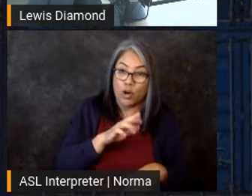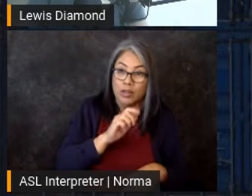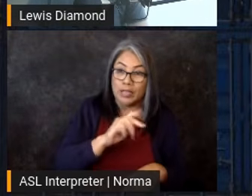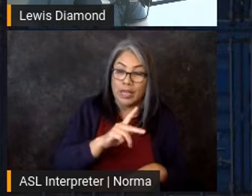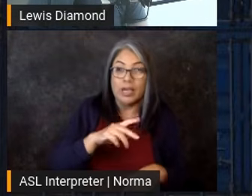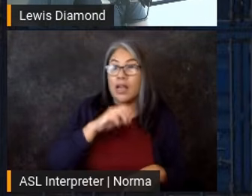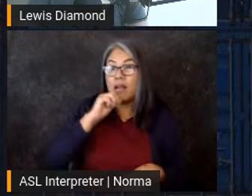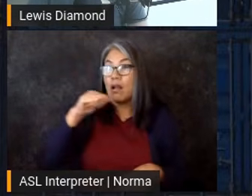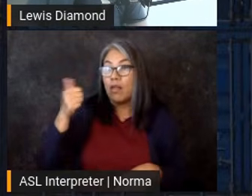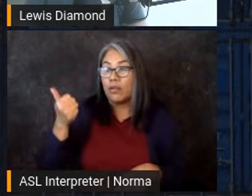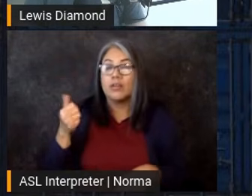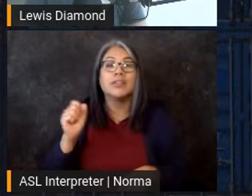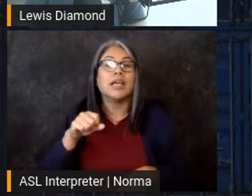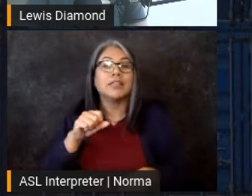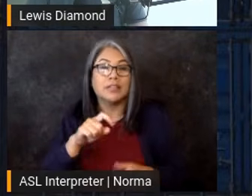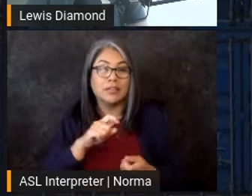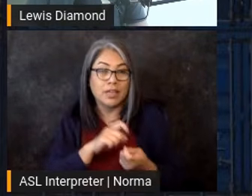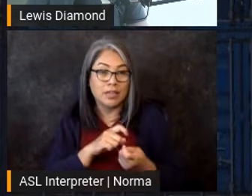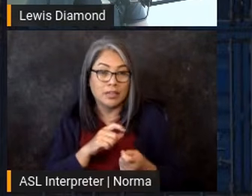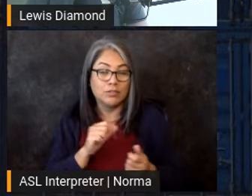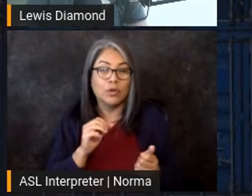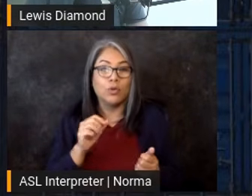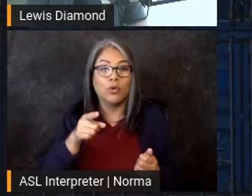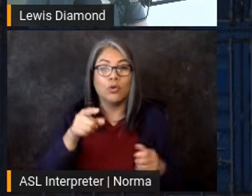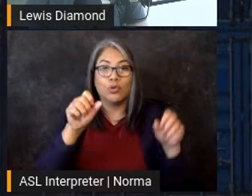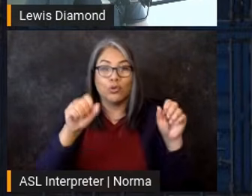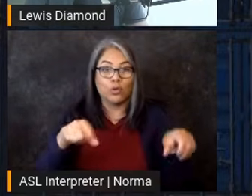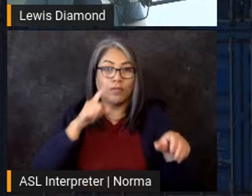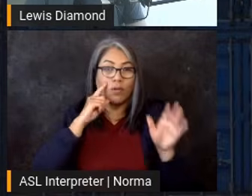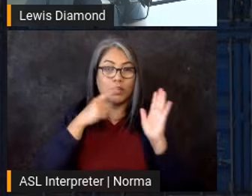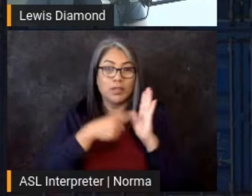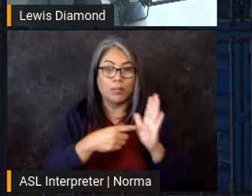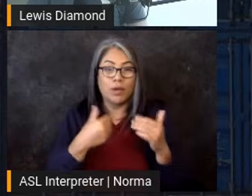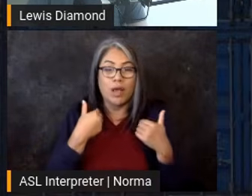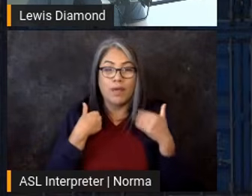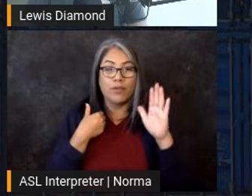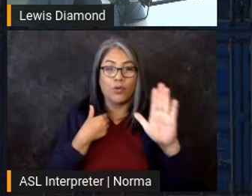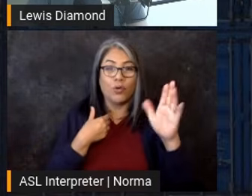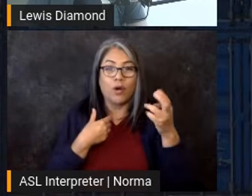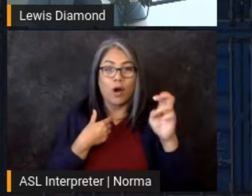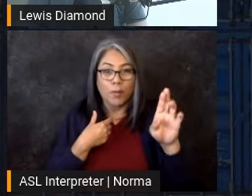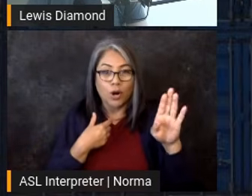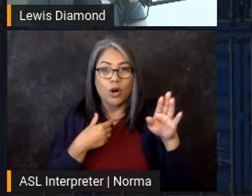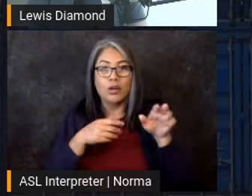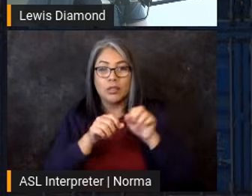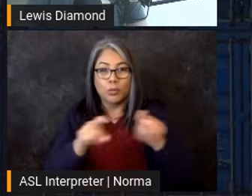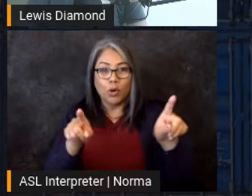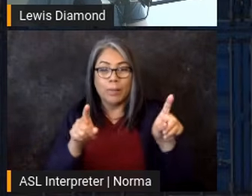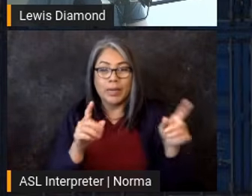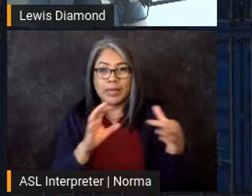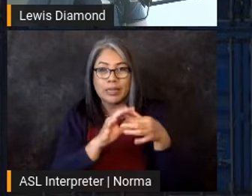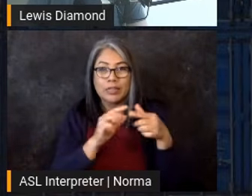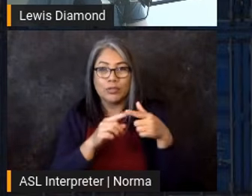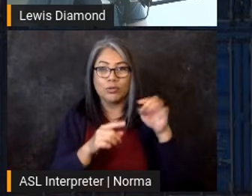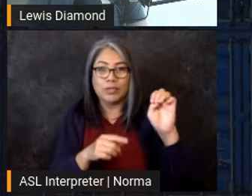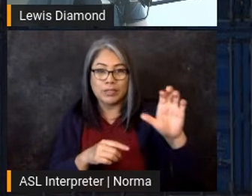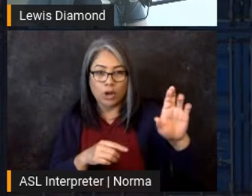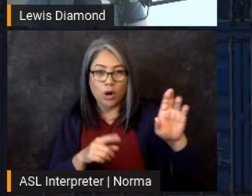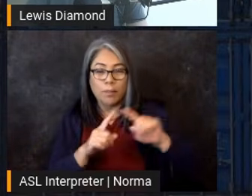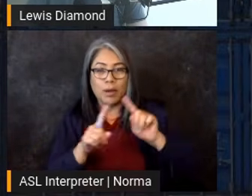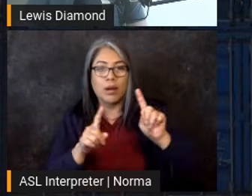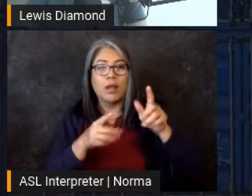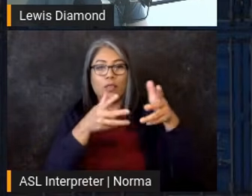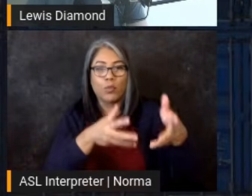Okay. Exactly. So you could, for example, have your Harbor deployment connected to ECR, but all the rest of